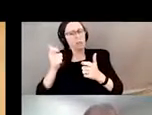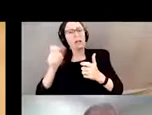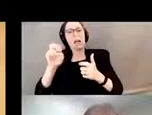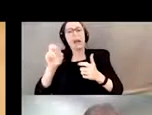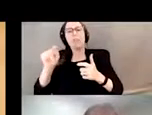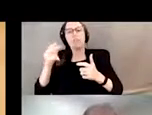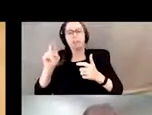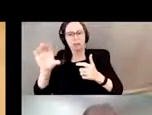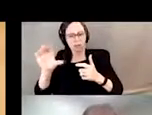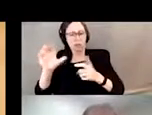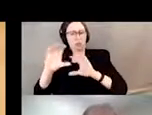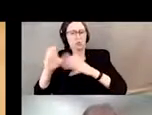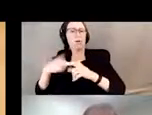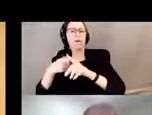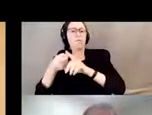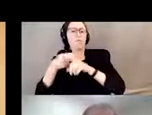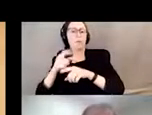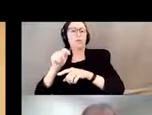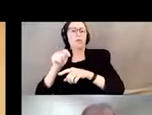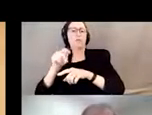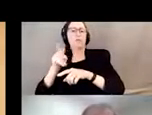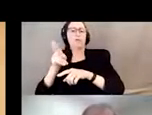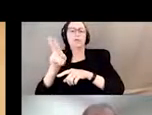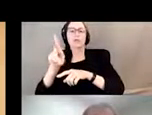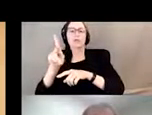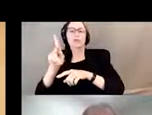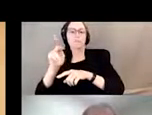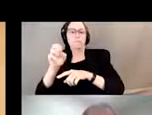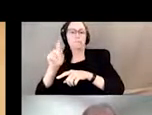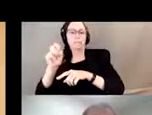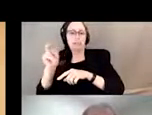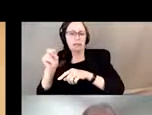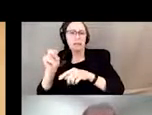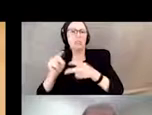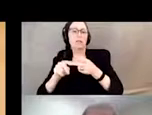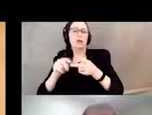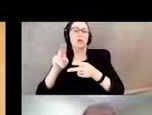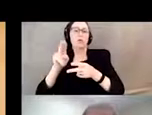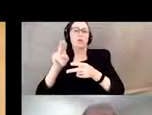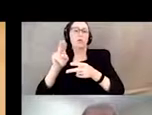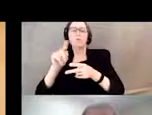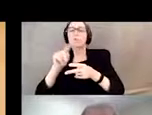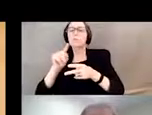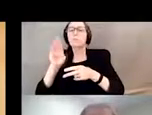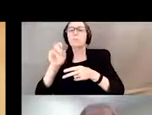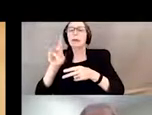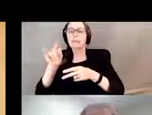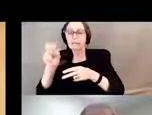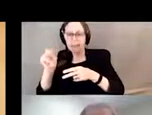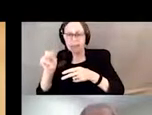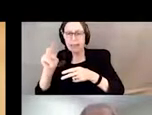are coming from Turkmenistan, so the Turks. Uzbekistan, the Uzbeks, are another ethnic group mixed in